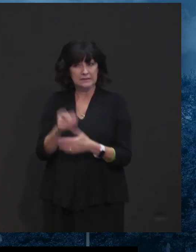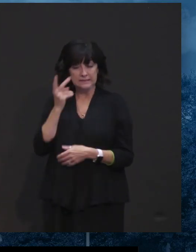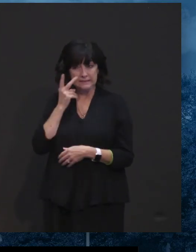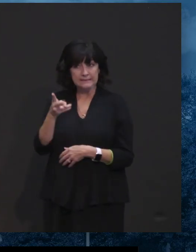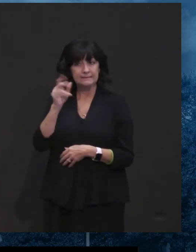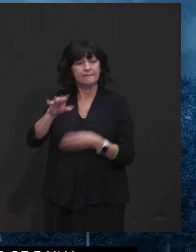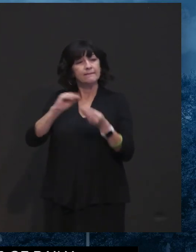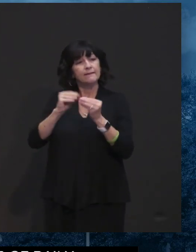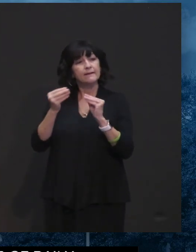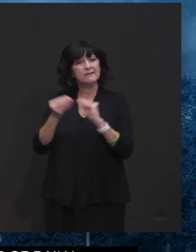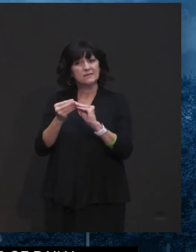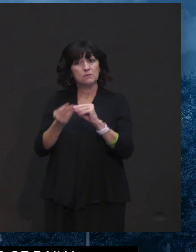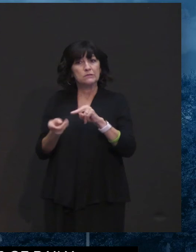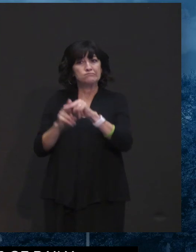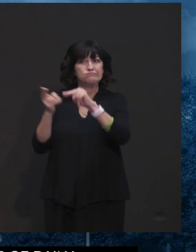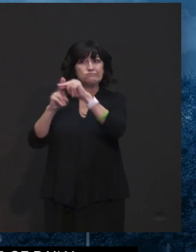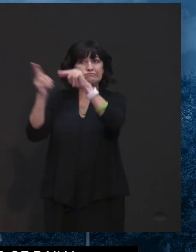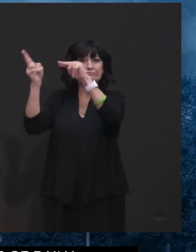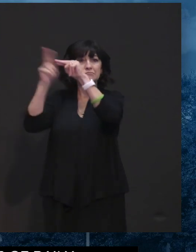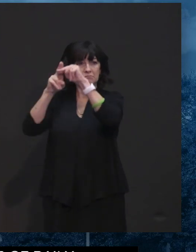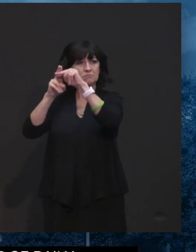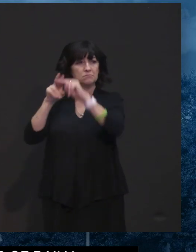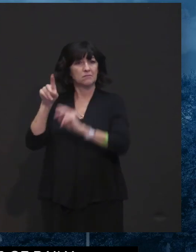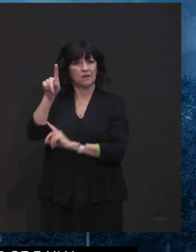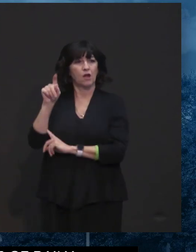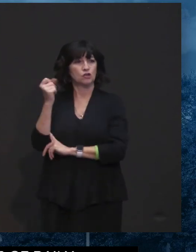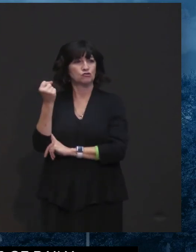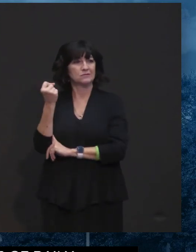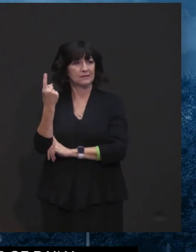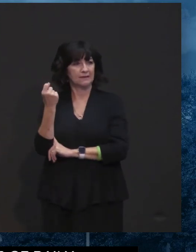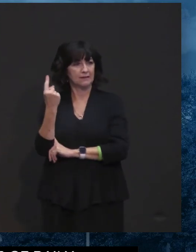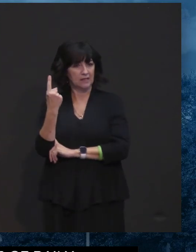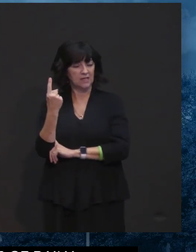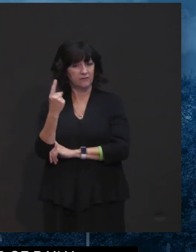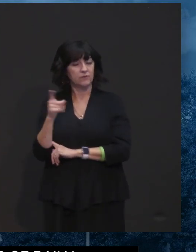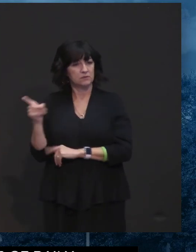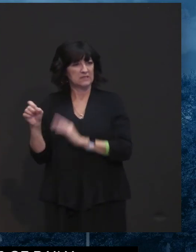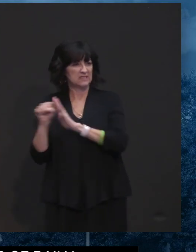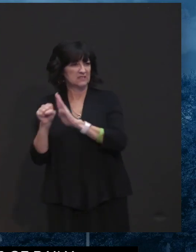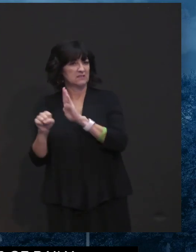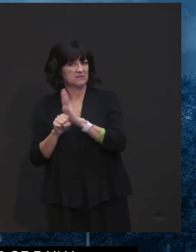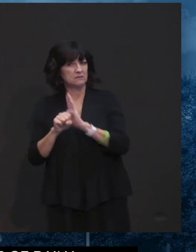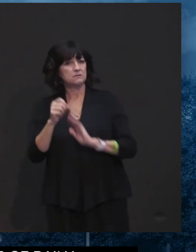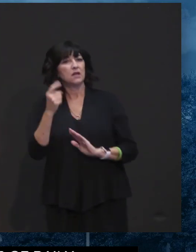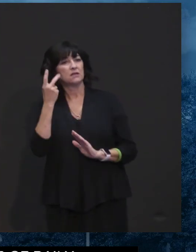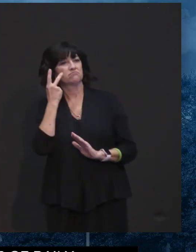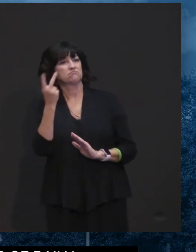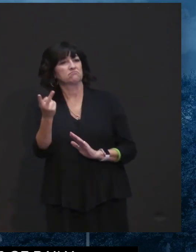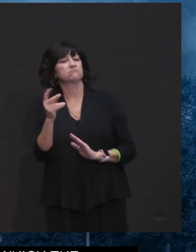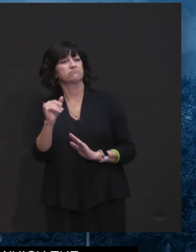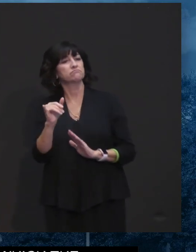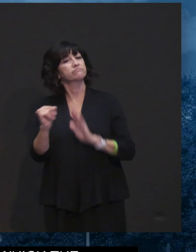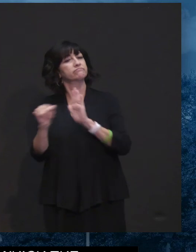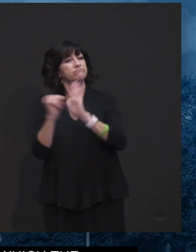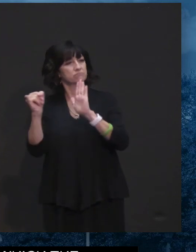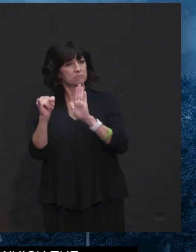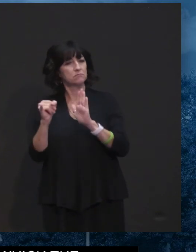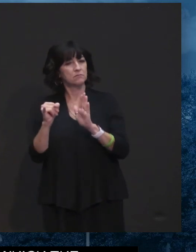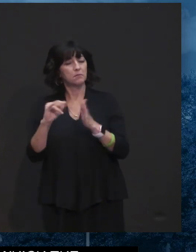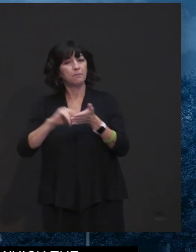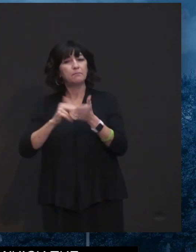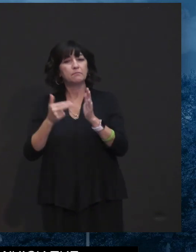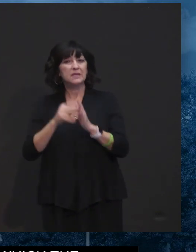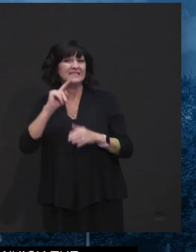to 111.3, which the state considers to be an indicator of significant community spread. What will this mean for